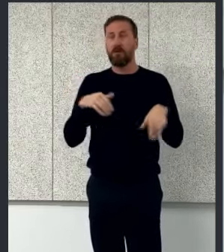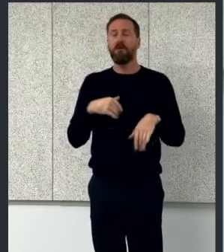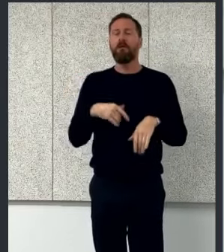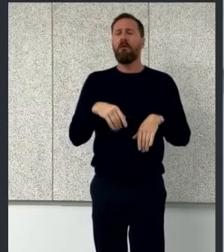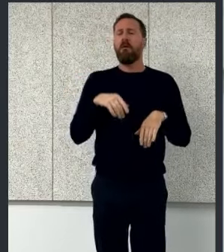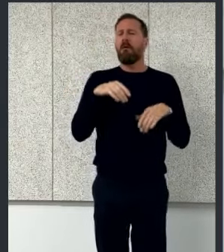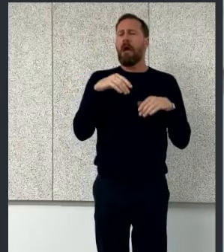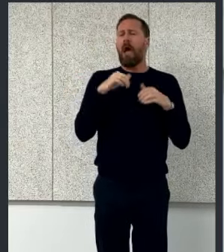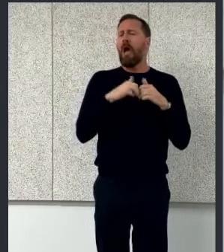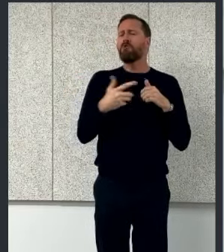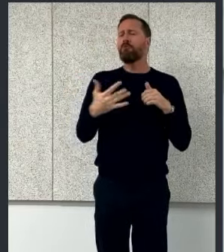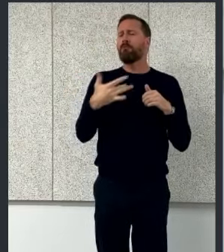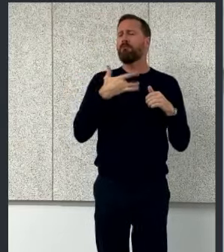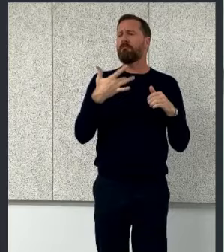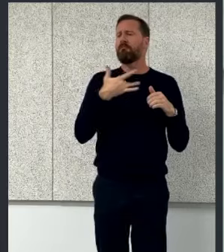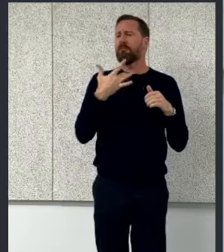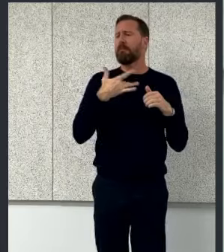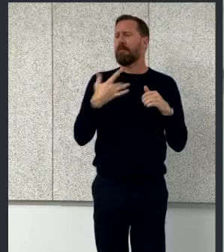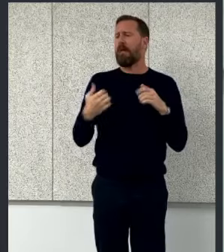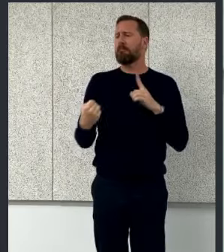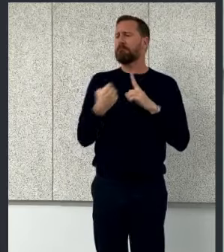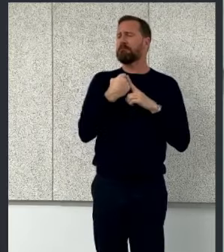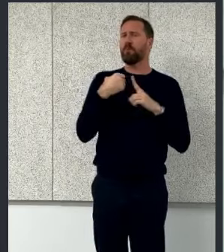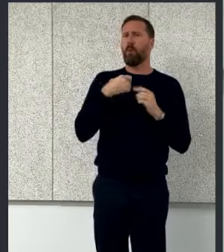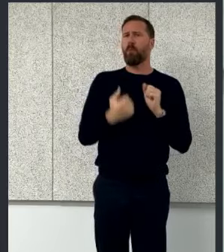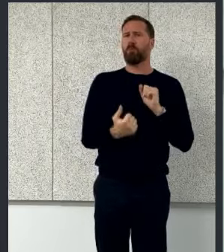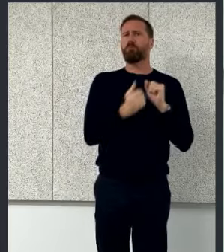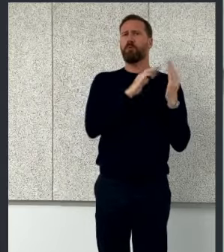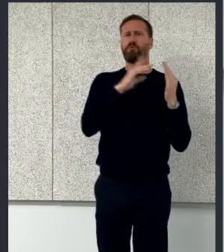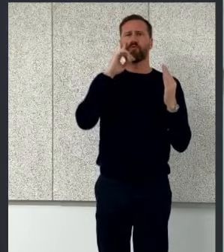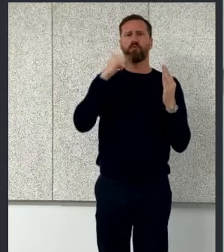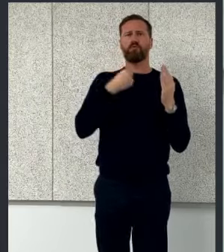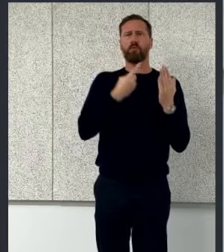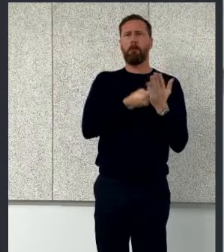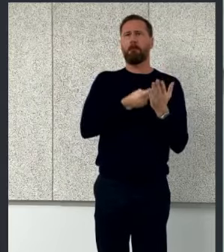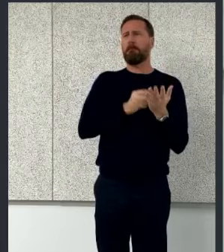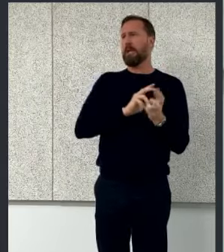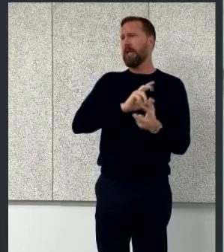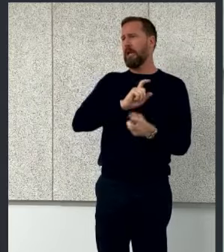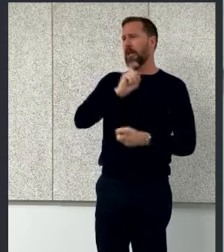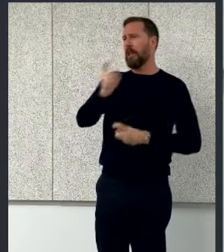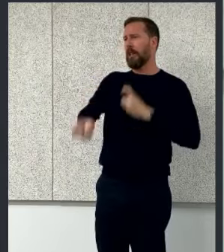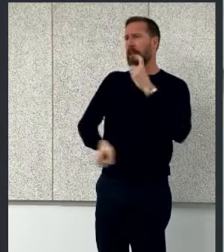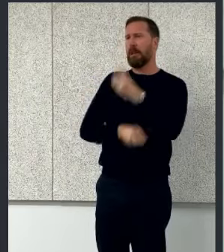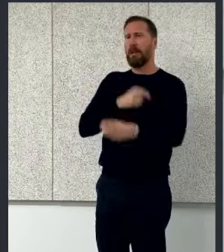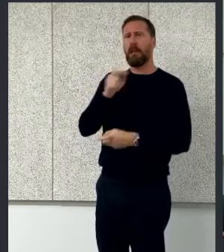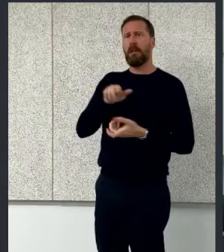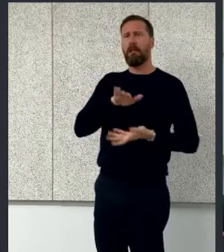it informs your approach to grant making and the funding lens.